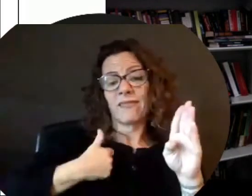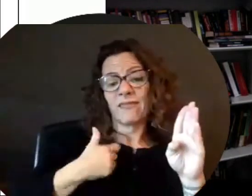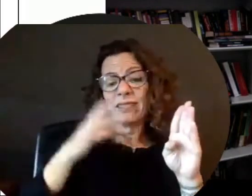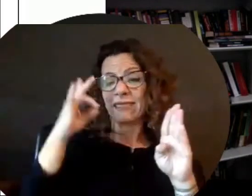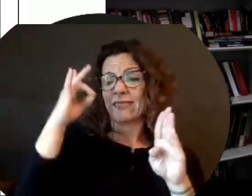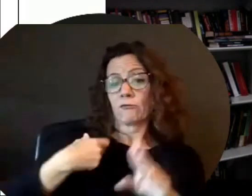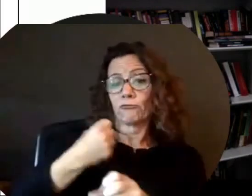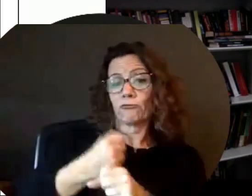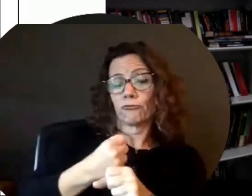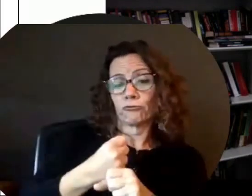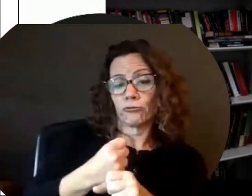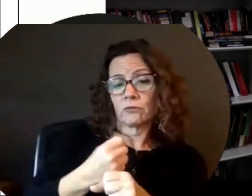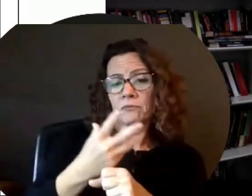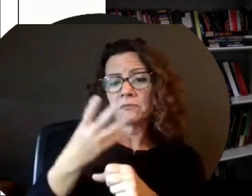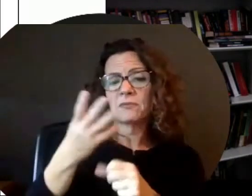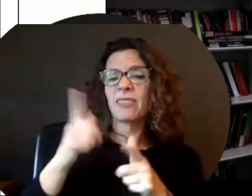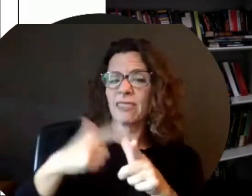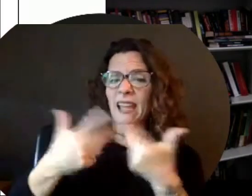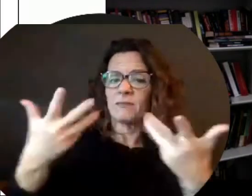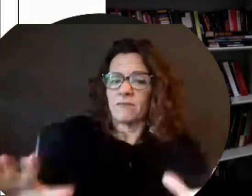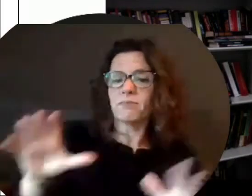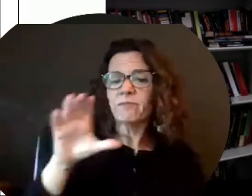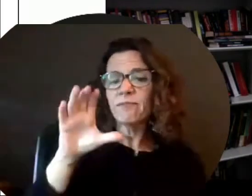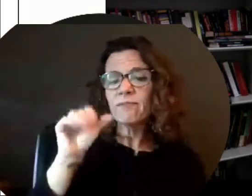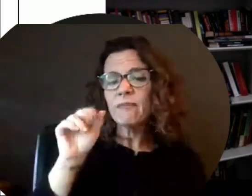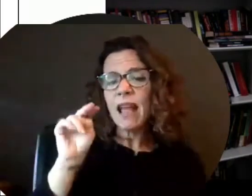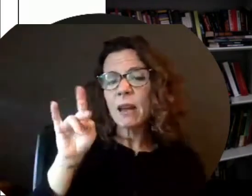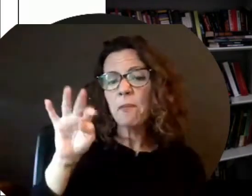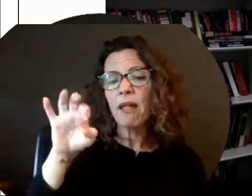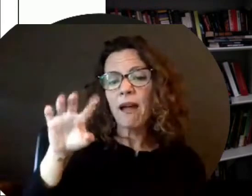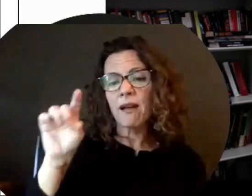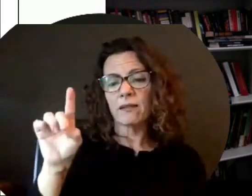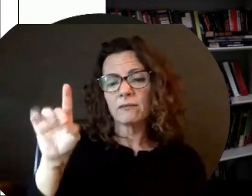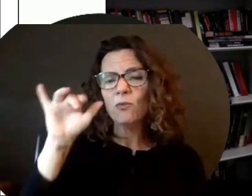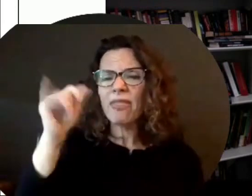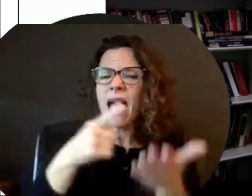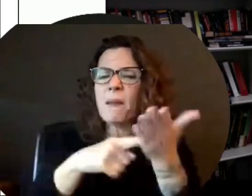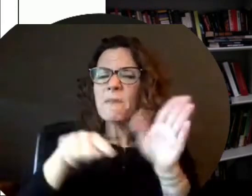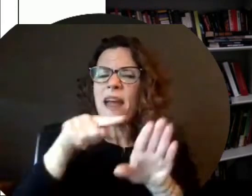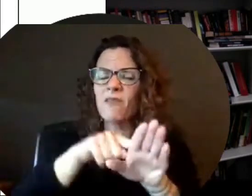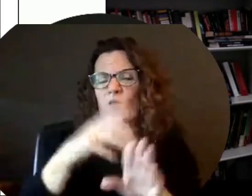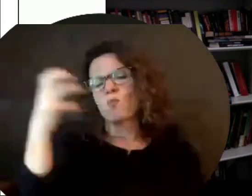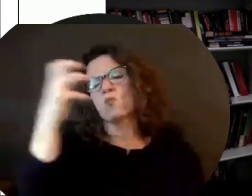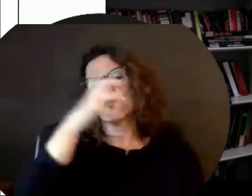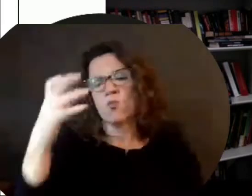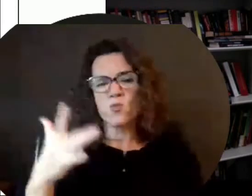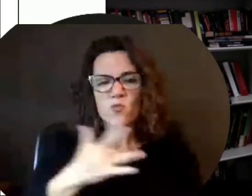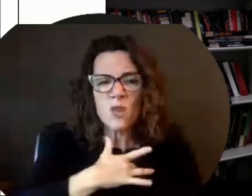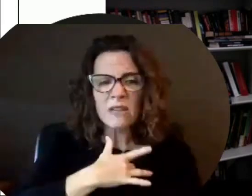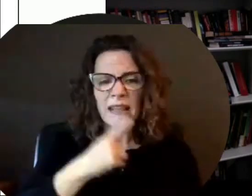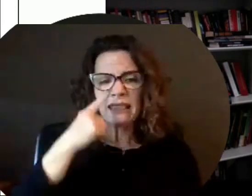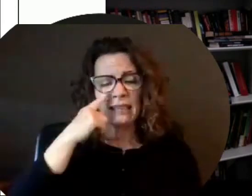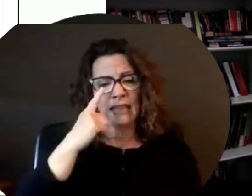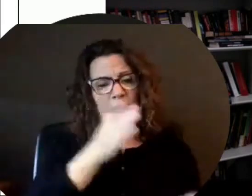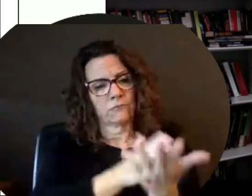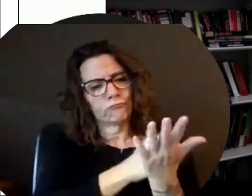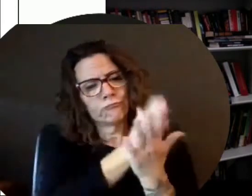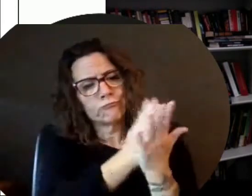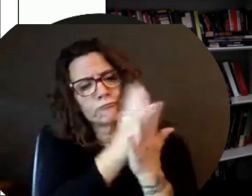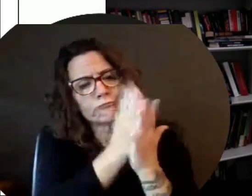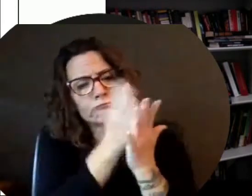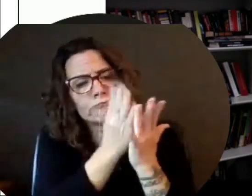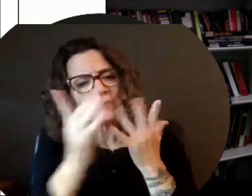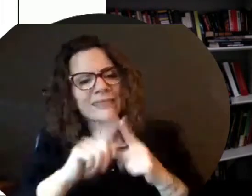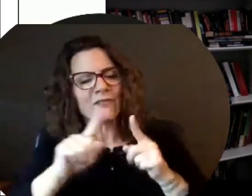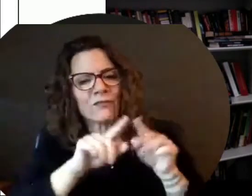of different modes of enclosure. And I think an important counterpart or counterpoint to cannibalizing as